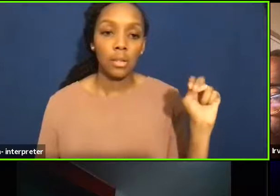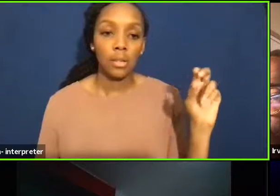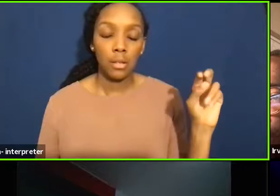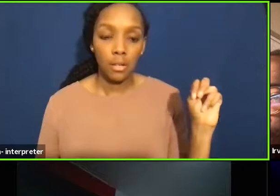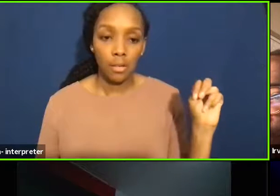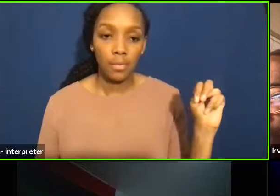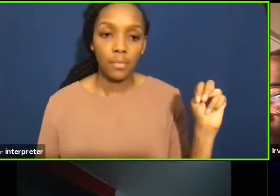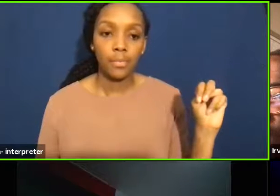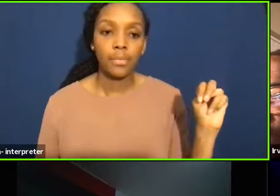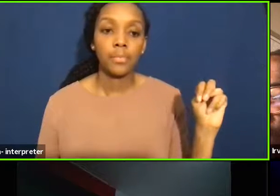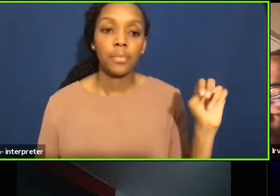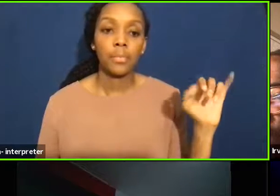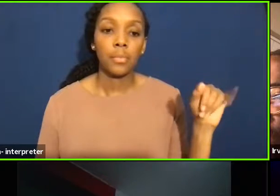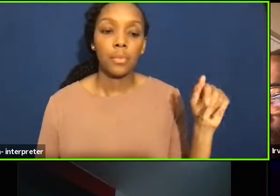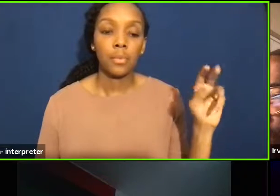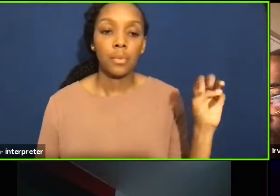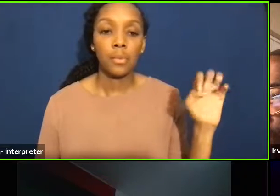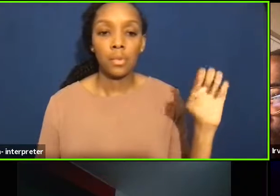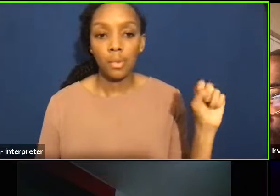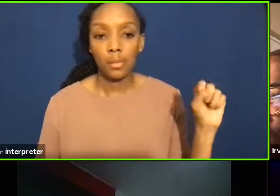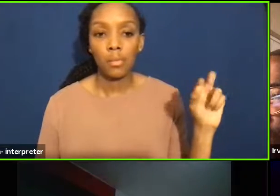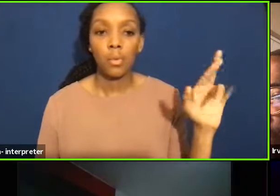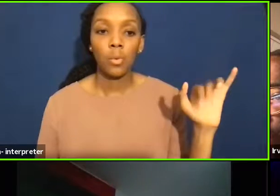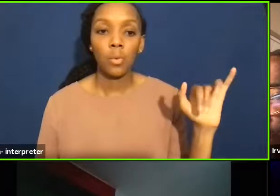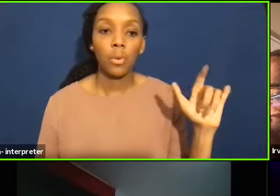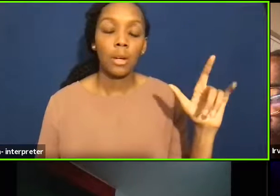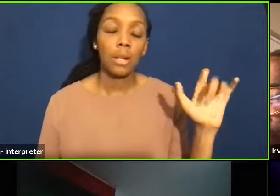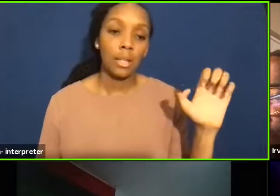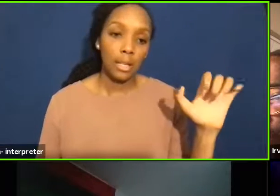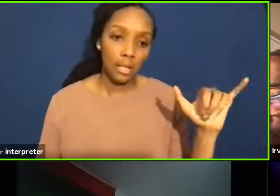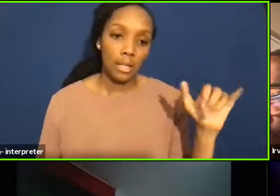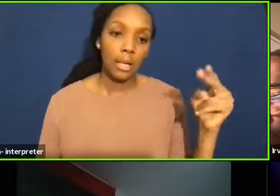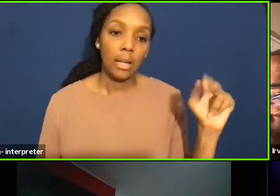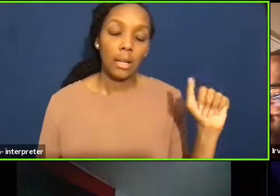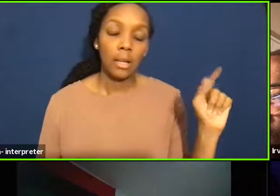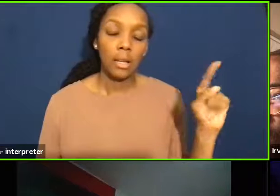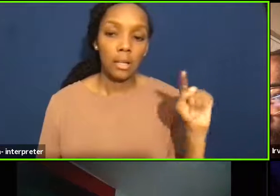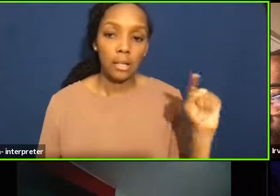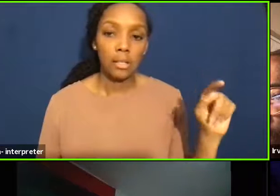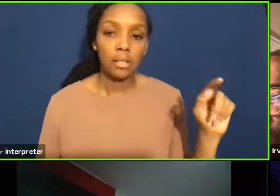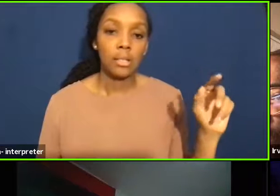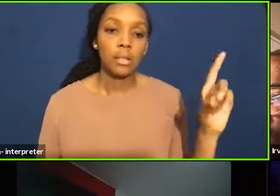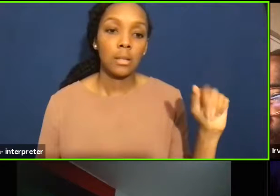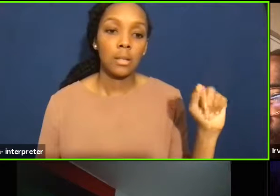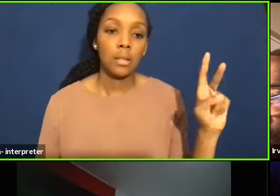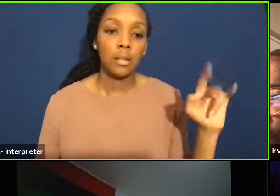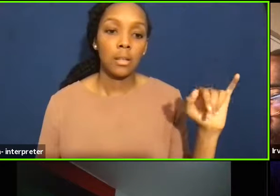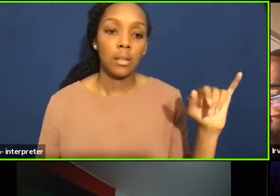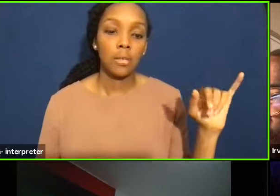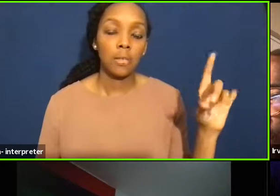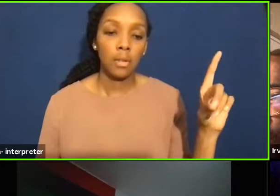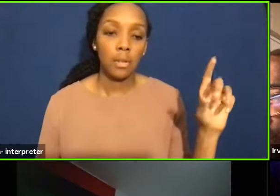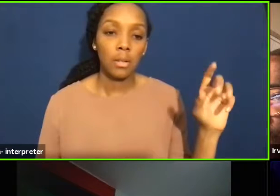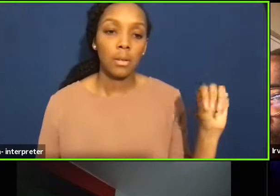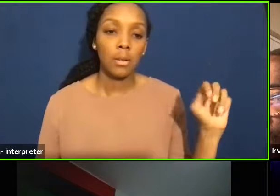Nicolette, James, Riley, Haas, Talanomy, David, and Mason.